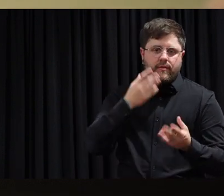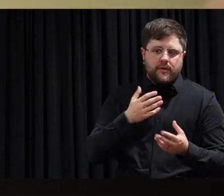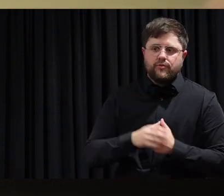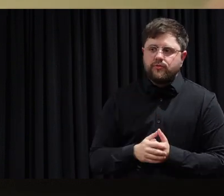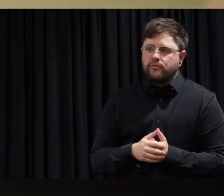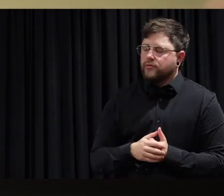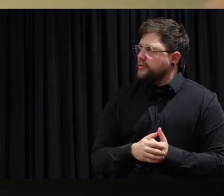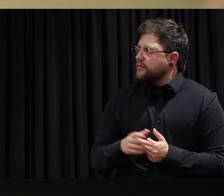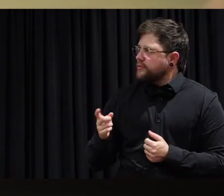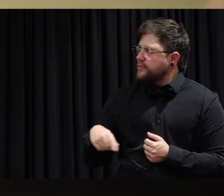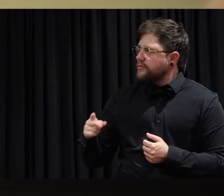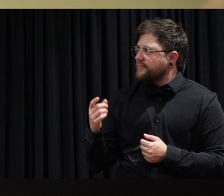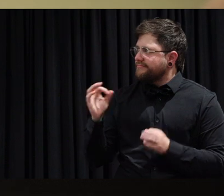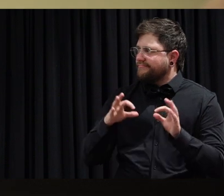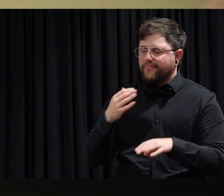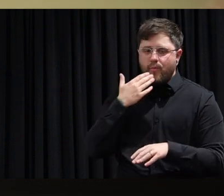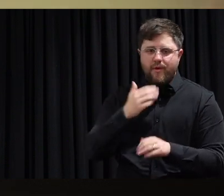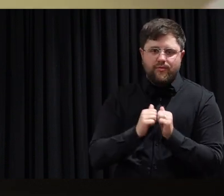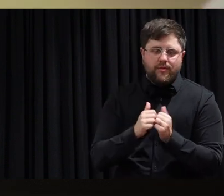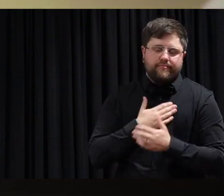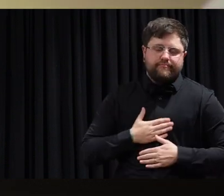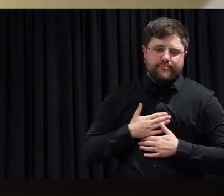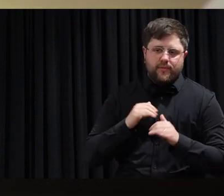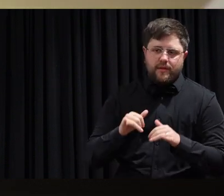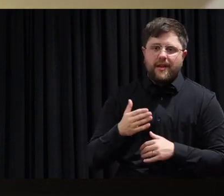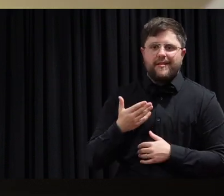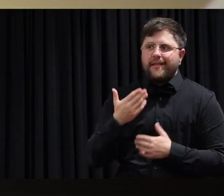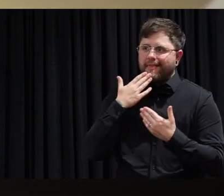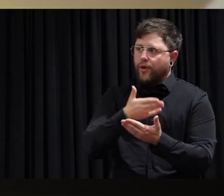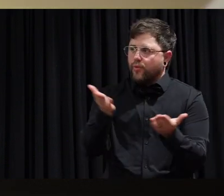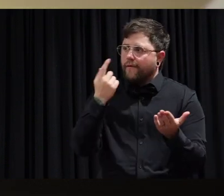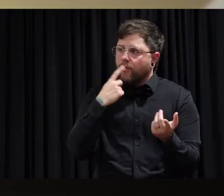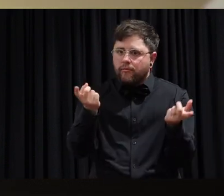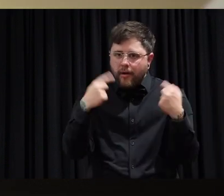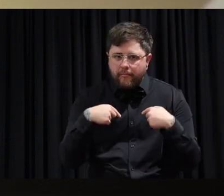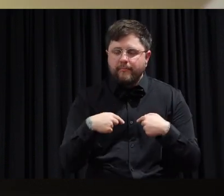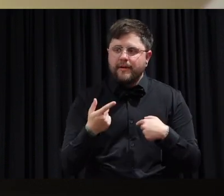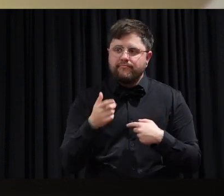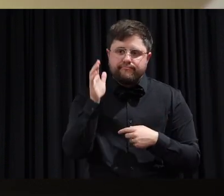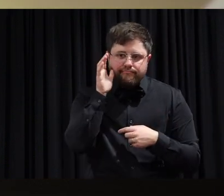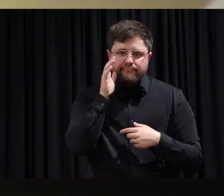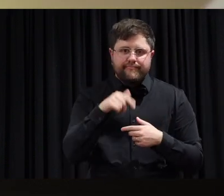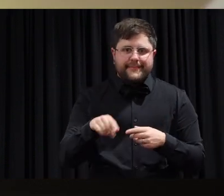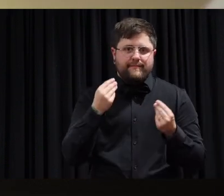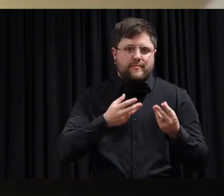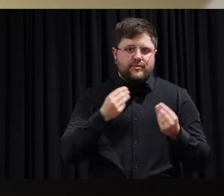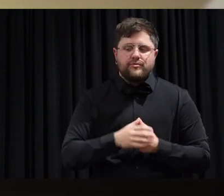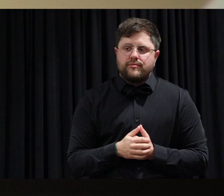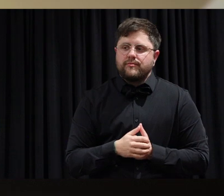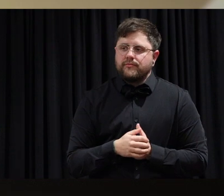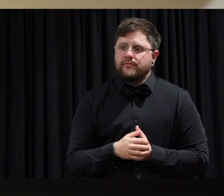mend so well together. We're much appreciative of that. And I'd like to thank you all for attending to get this good information and